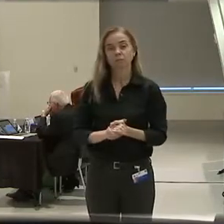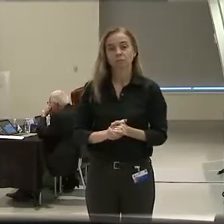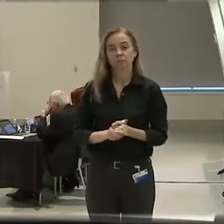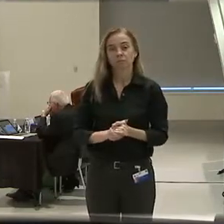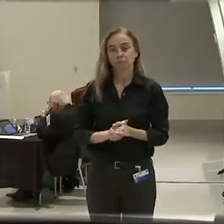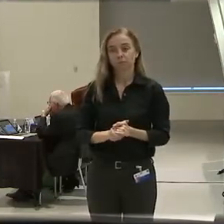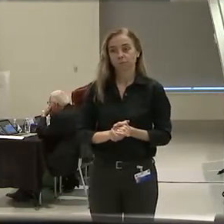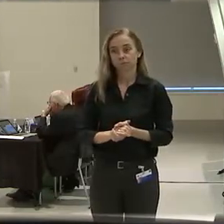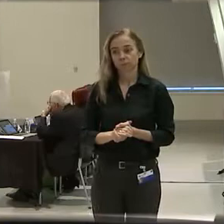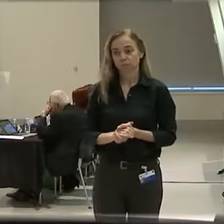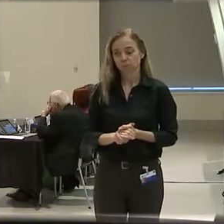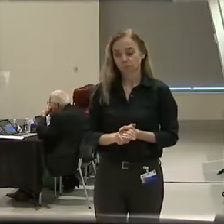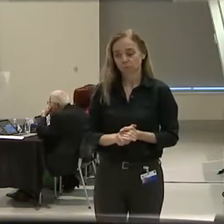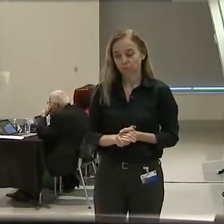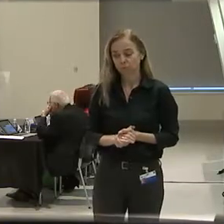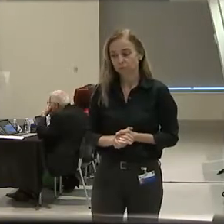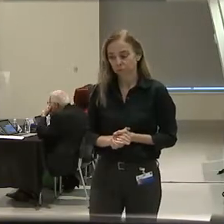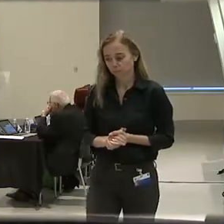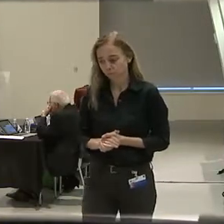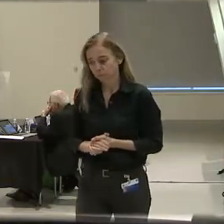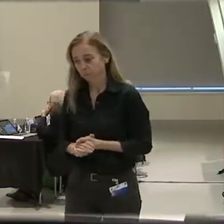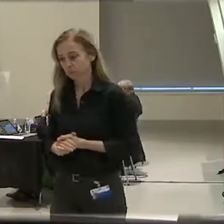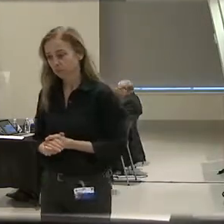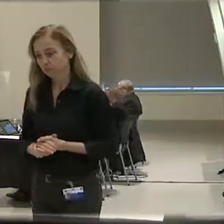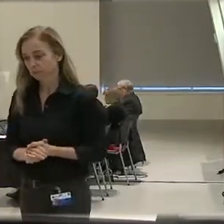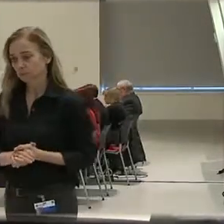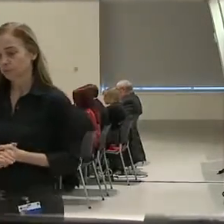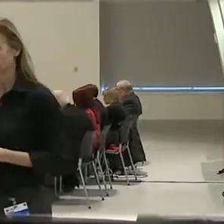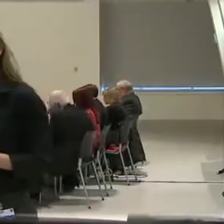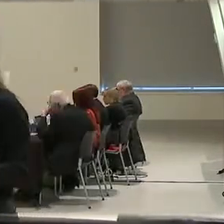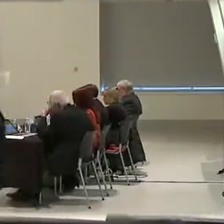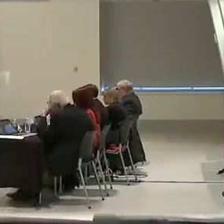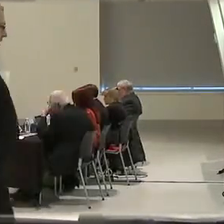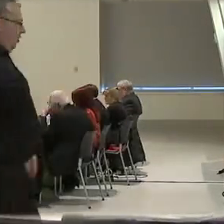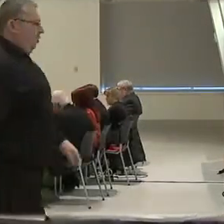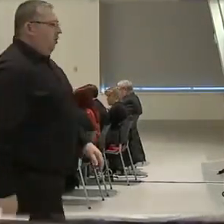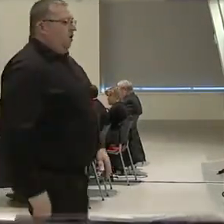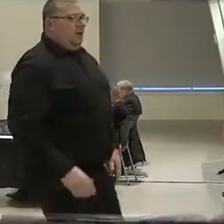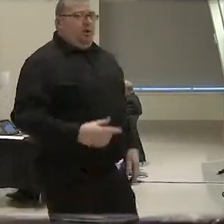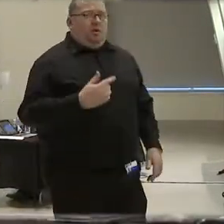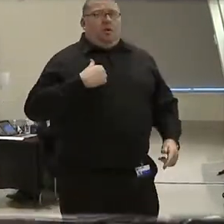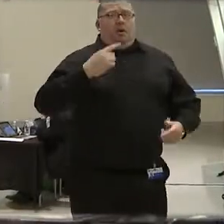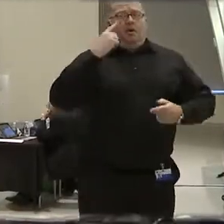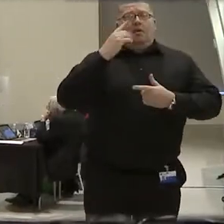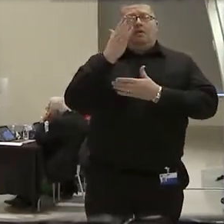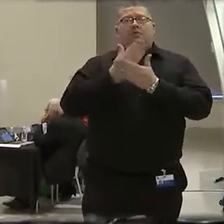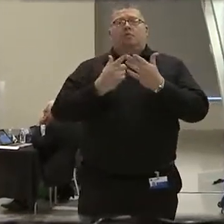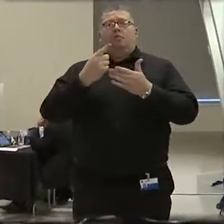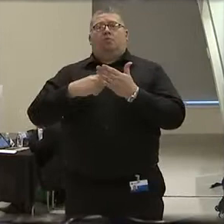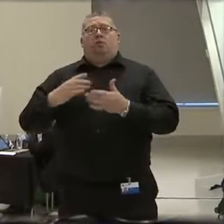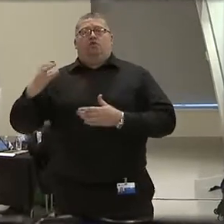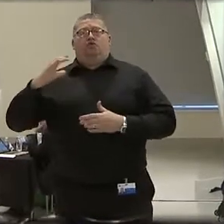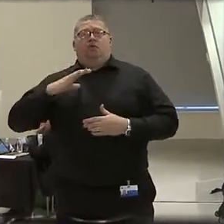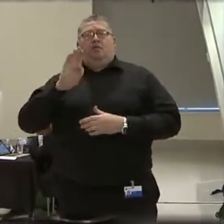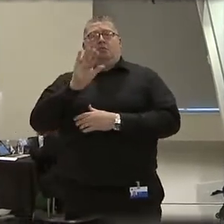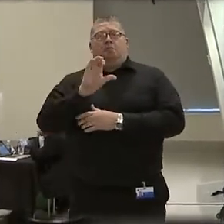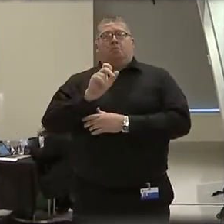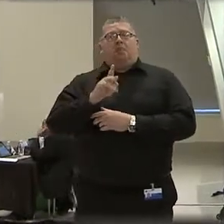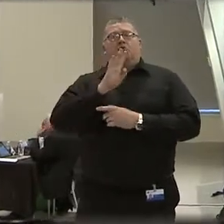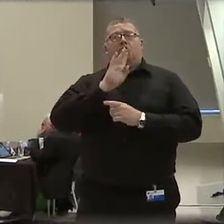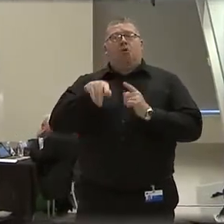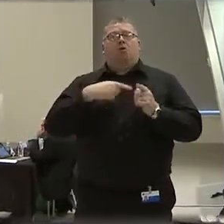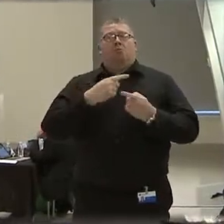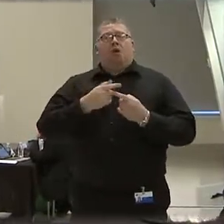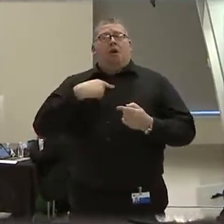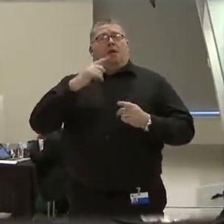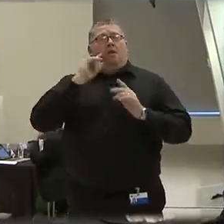Yeah, I mean, I think some of what Chief Beck said addresses some of the concerns I would raise. I mean, I think obviously an obvious